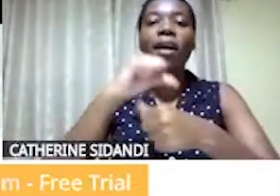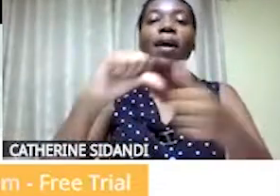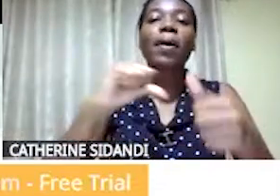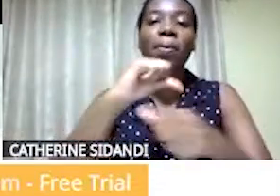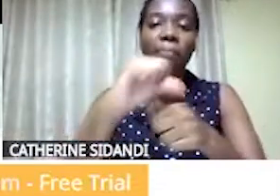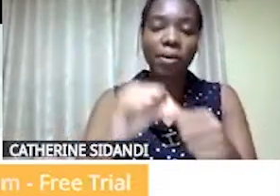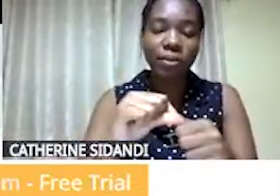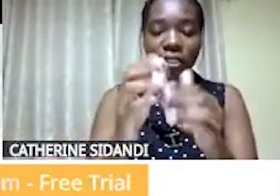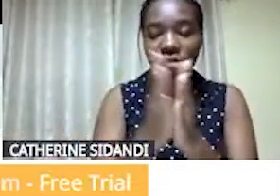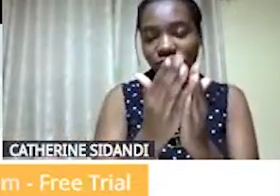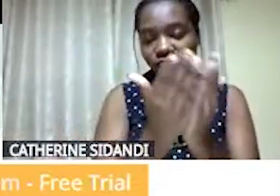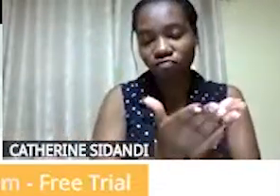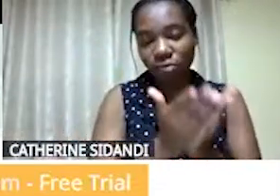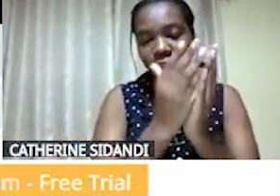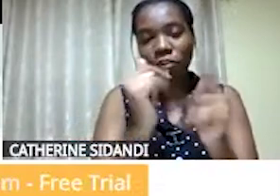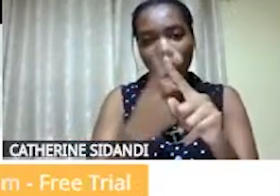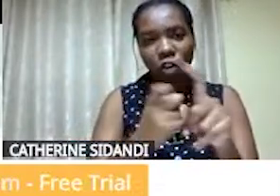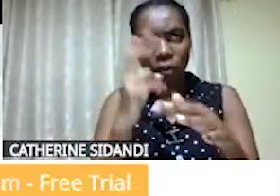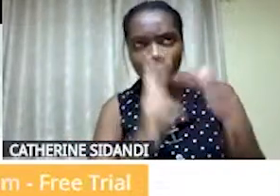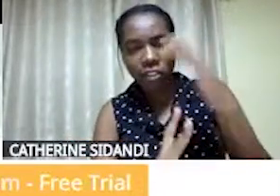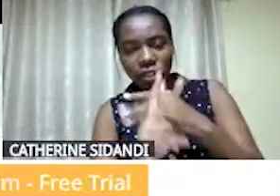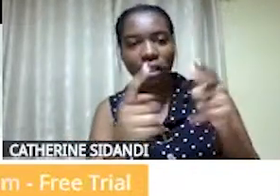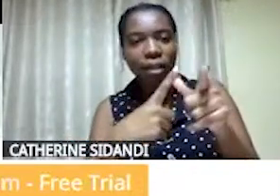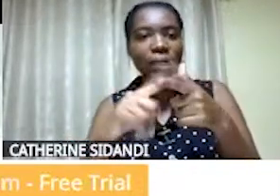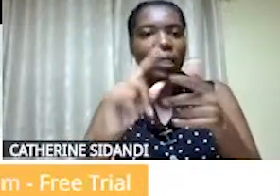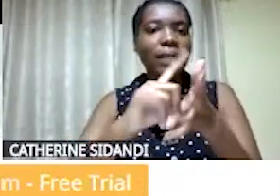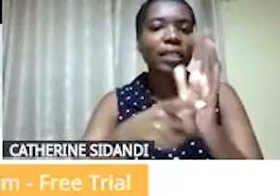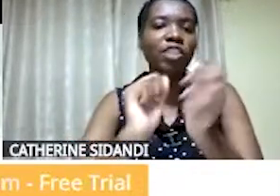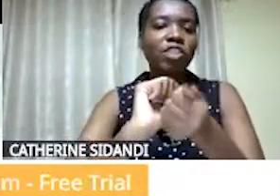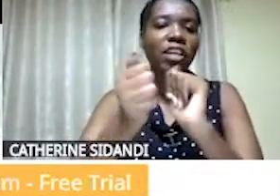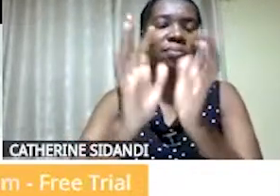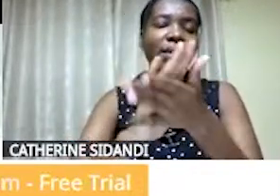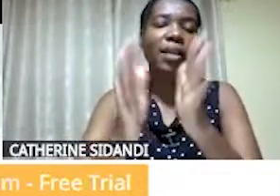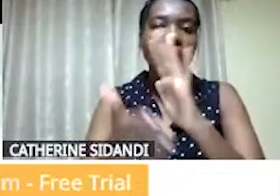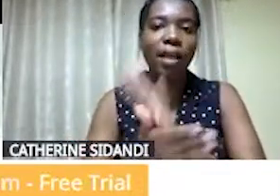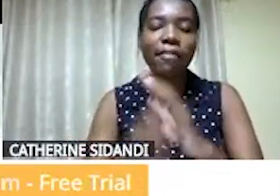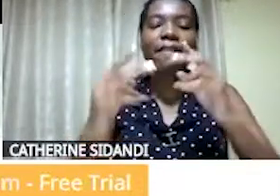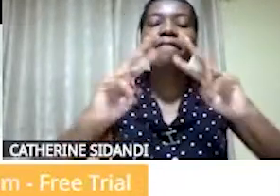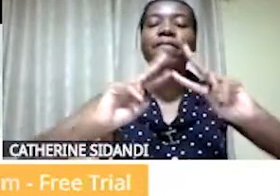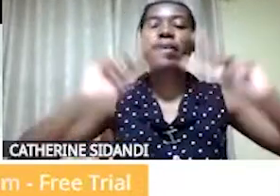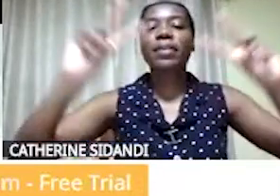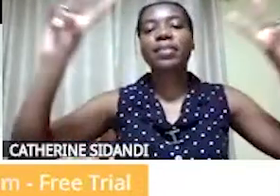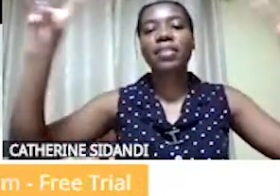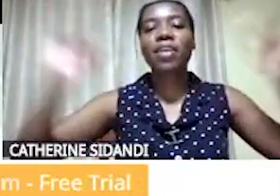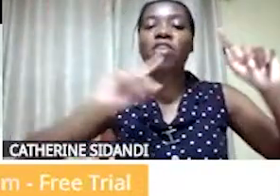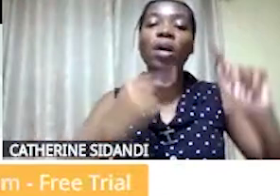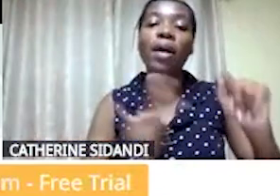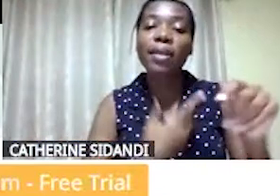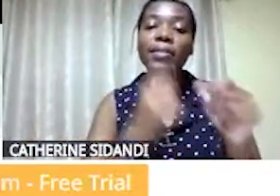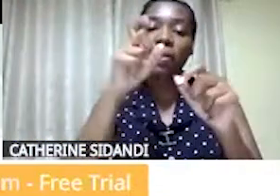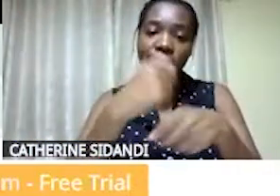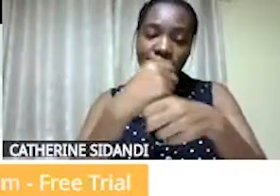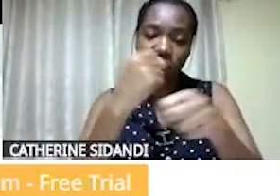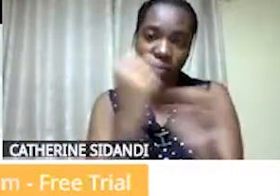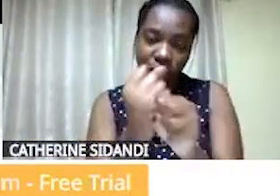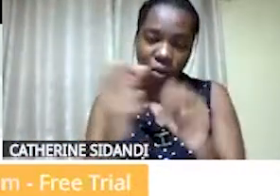vision to victory, with the specific sub to create a winning business strategy. I